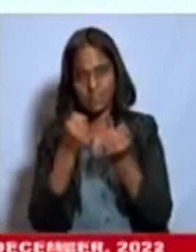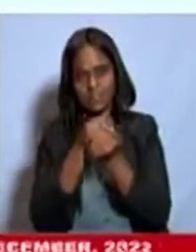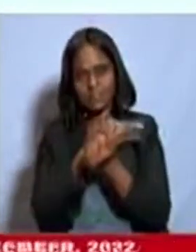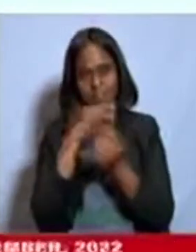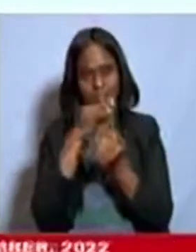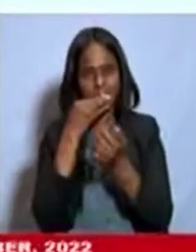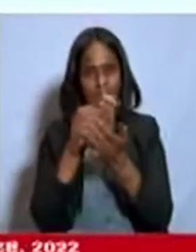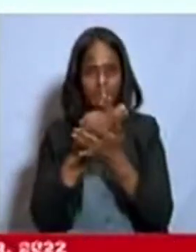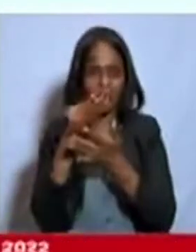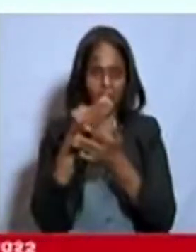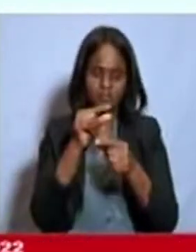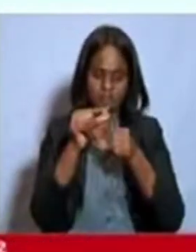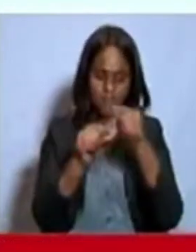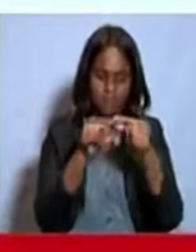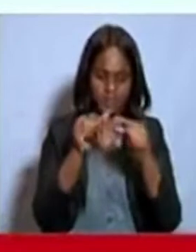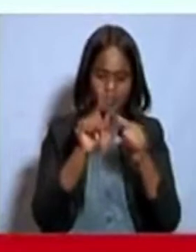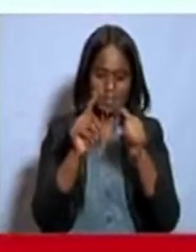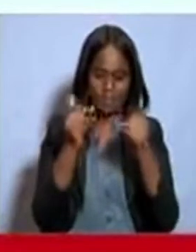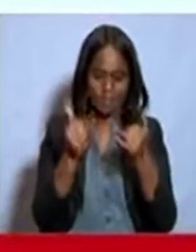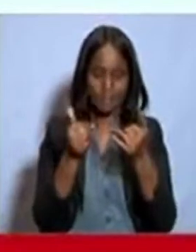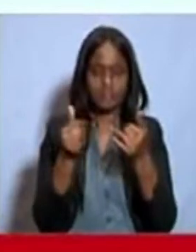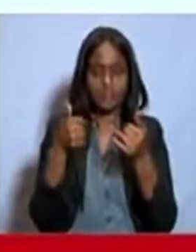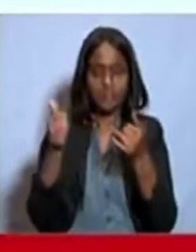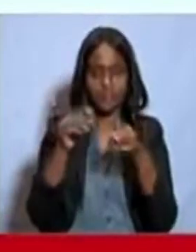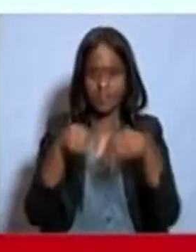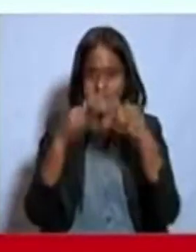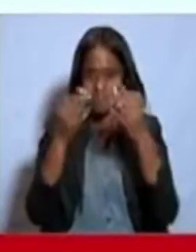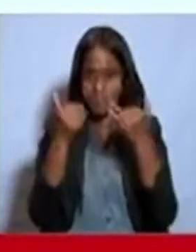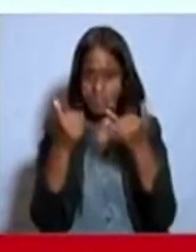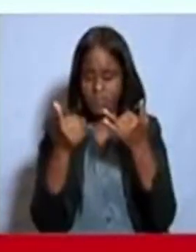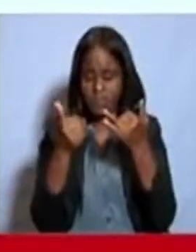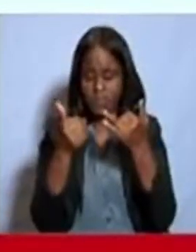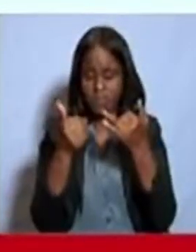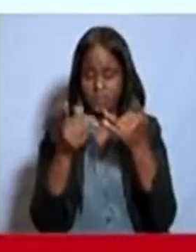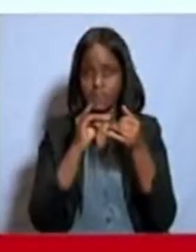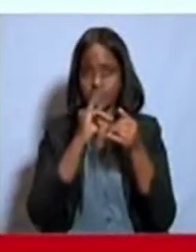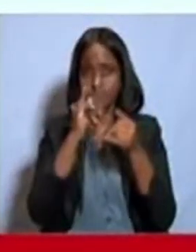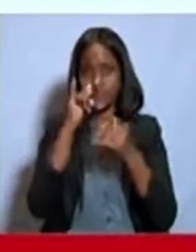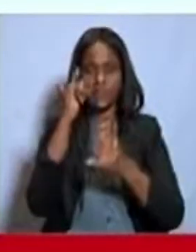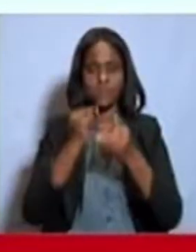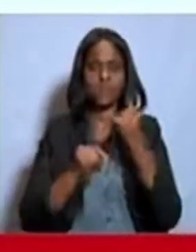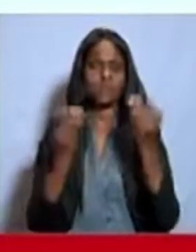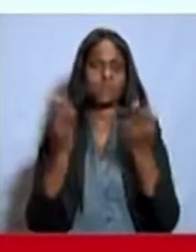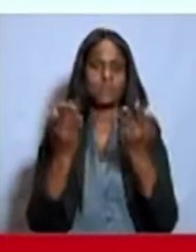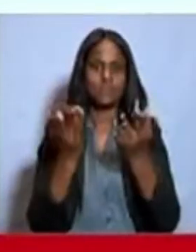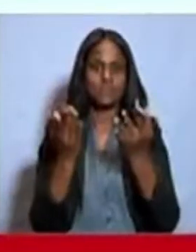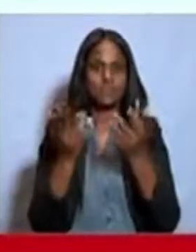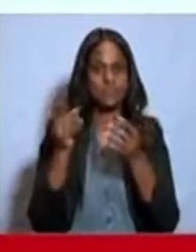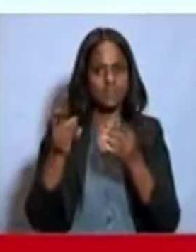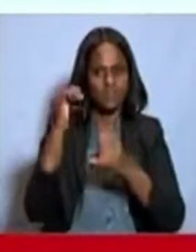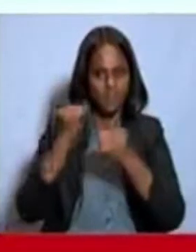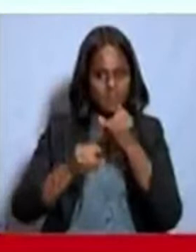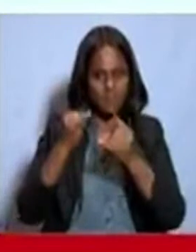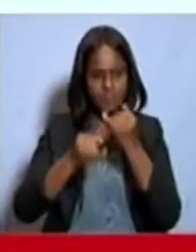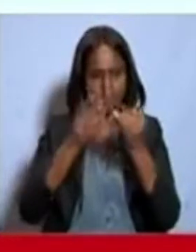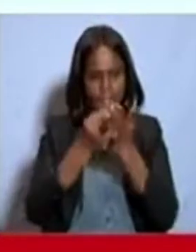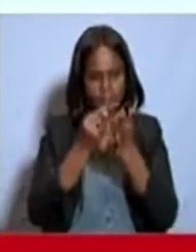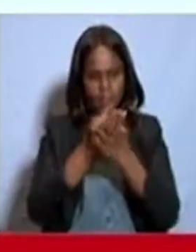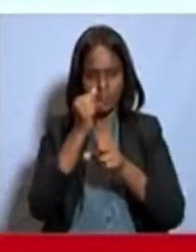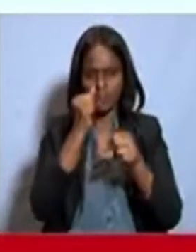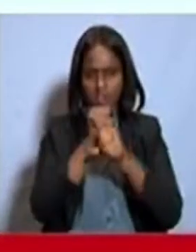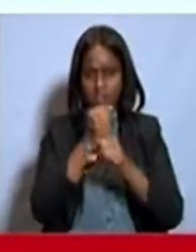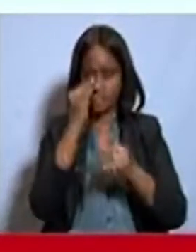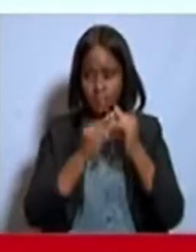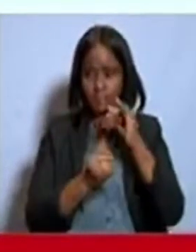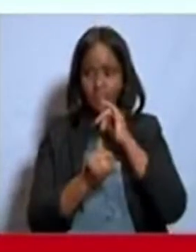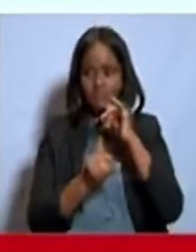inputs, and unfortunately the deliveries had not yet been completed by the end of the financial year. And